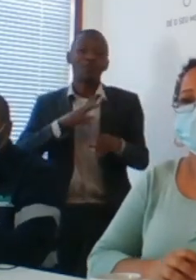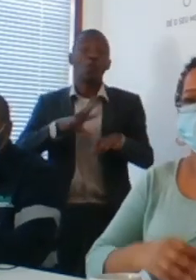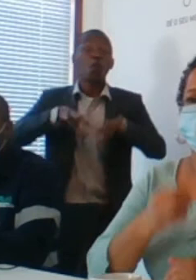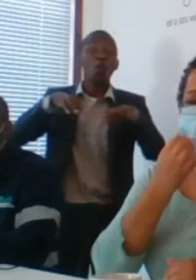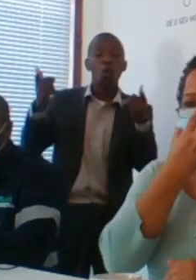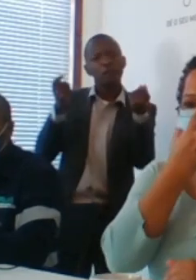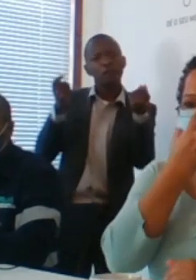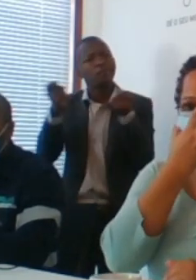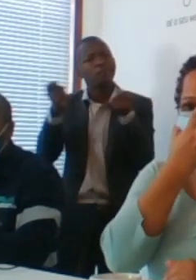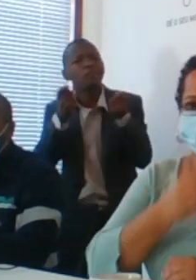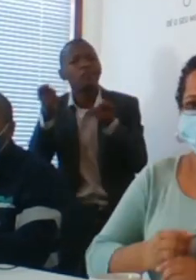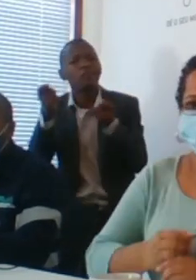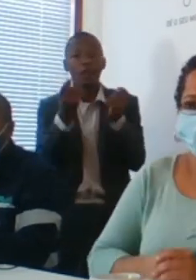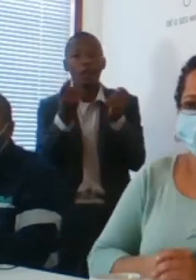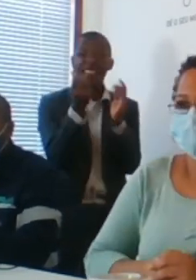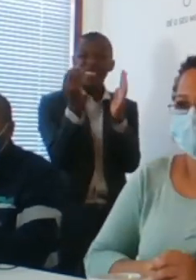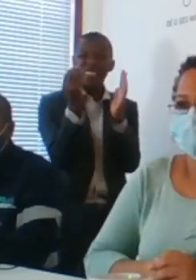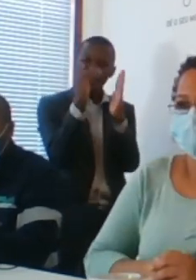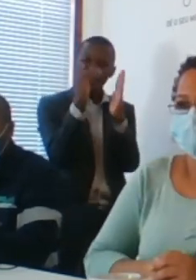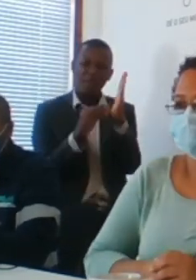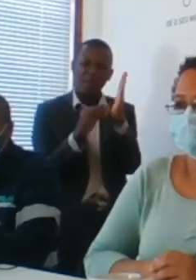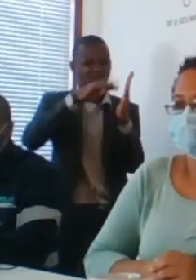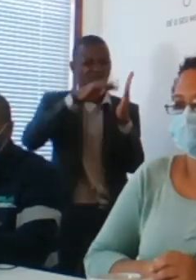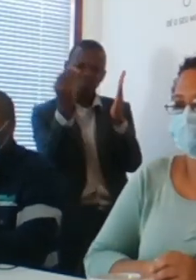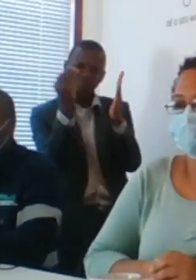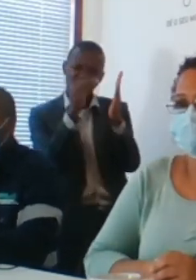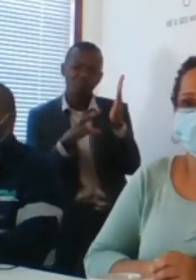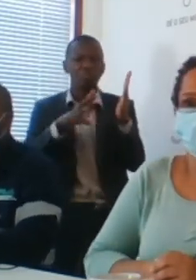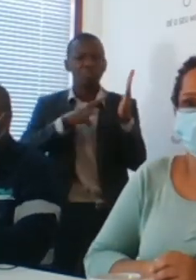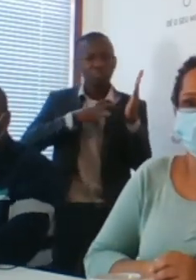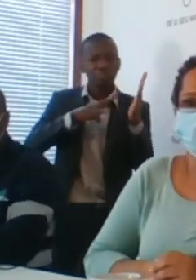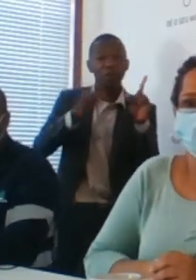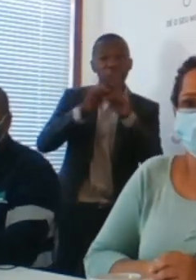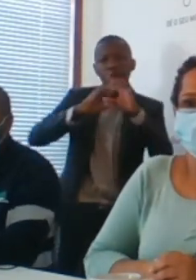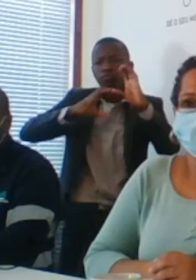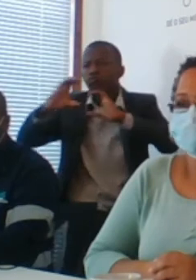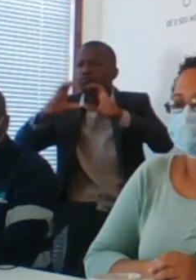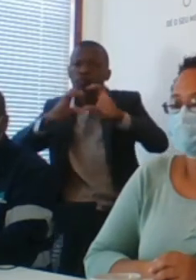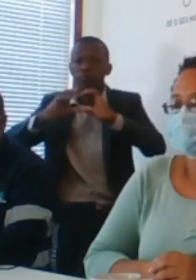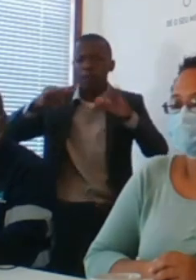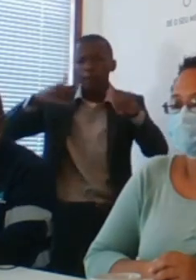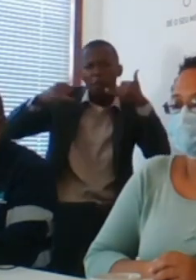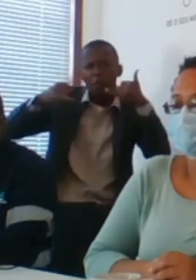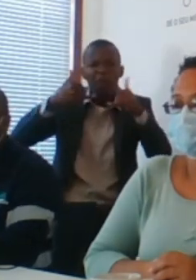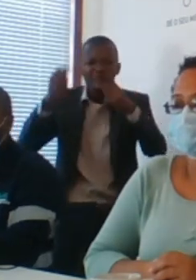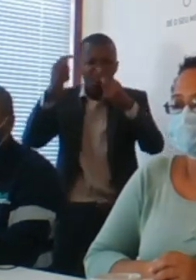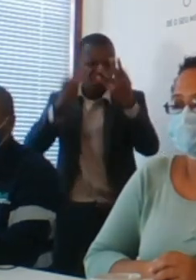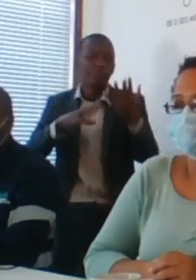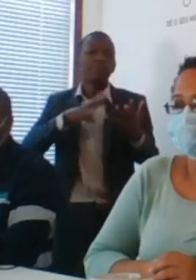courses, we do have accounting, accountability, we've got the ICTs, that's information and communication technology, English, human